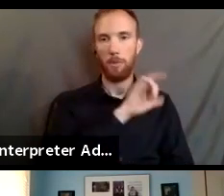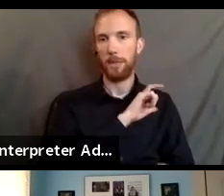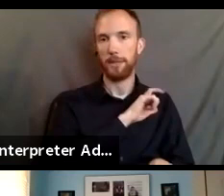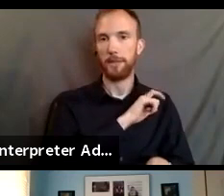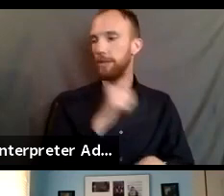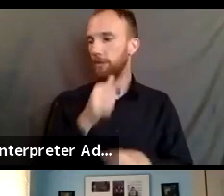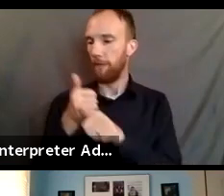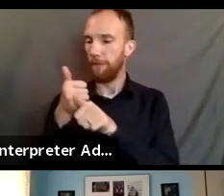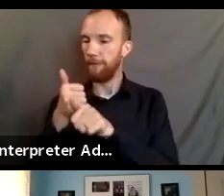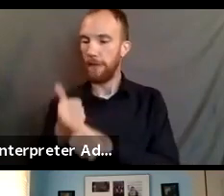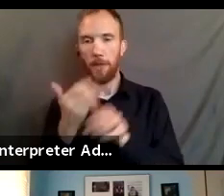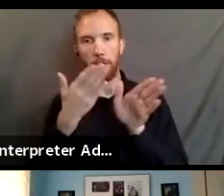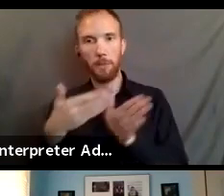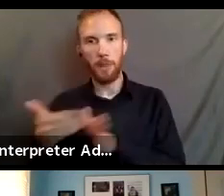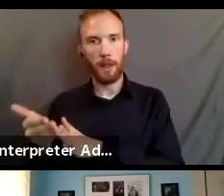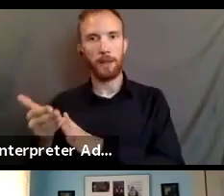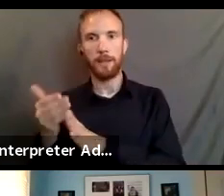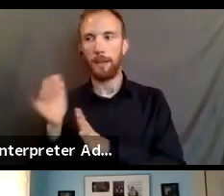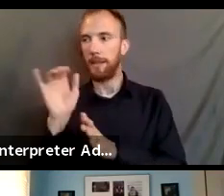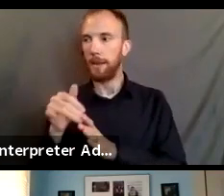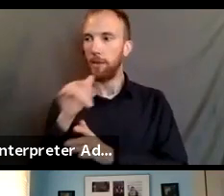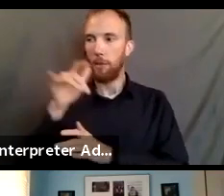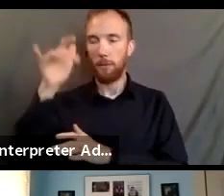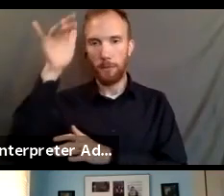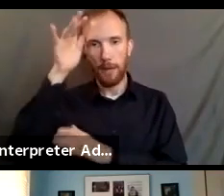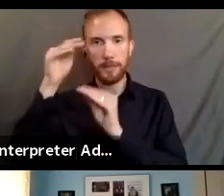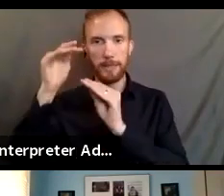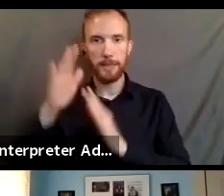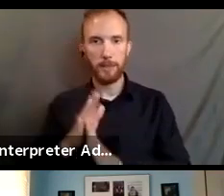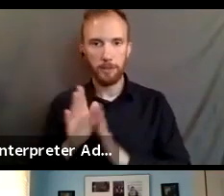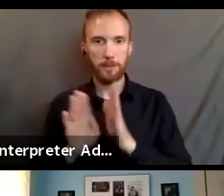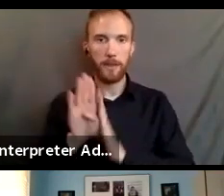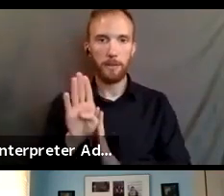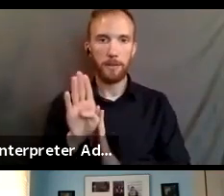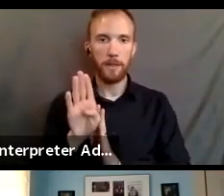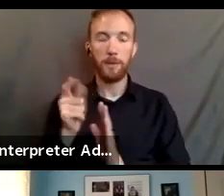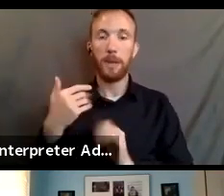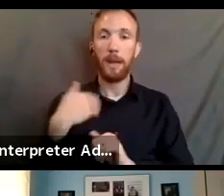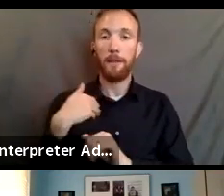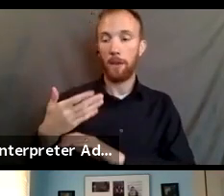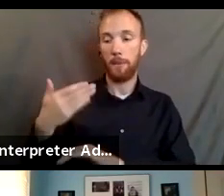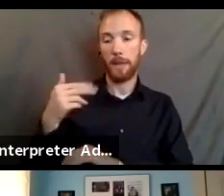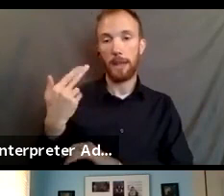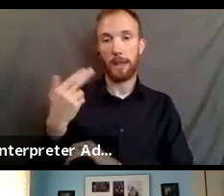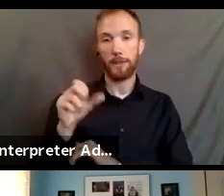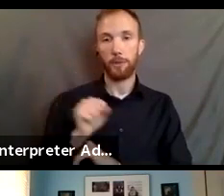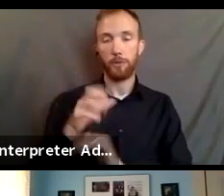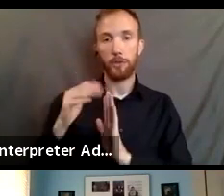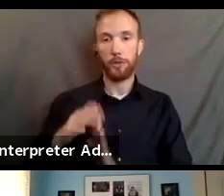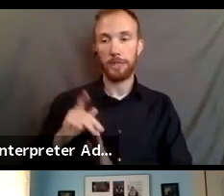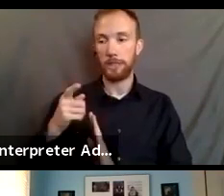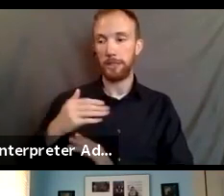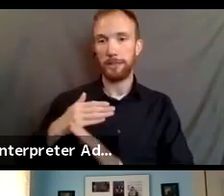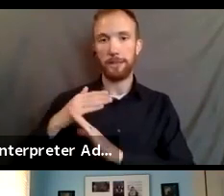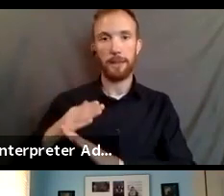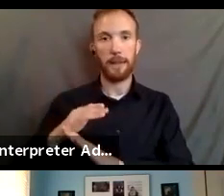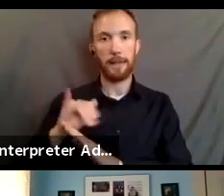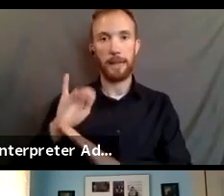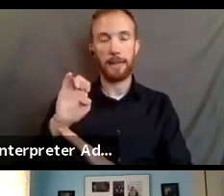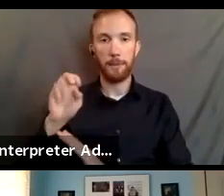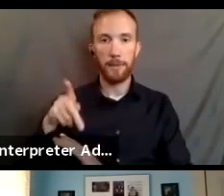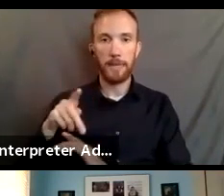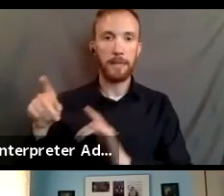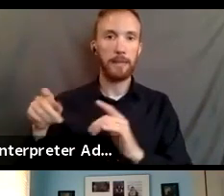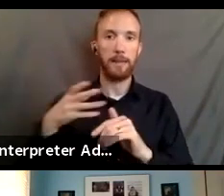parents to meet student needs senegal howard is a former commercial high school student who is denied her iep and vip by school